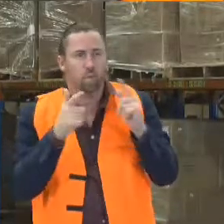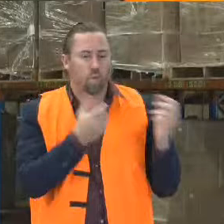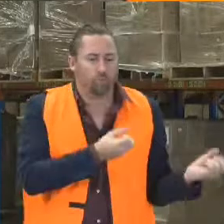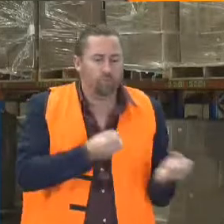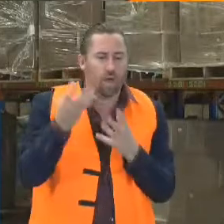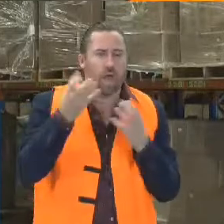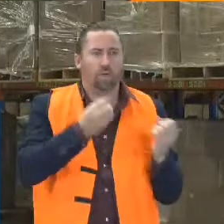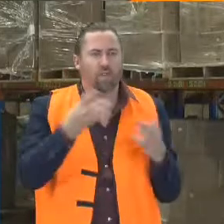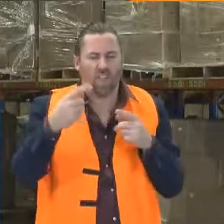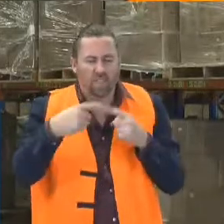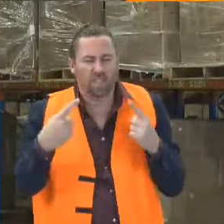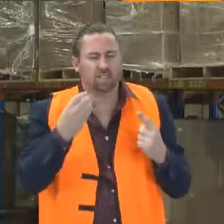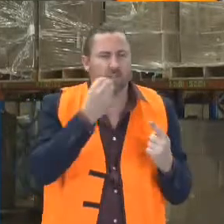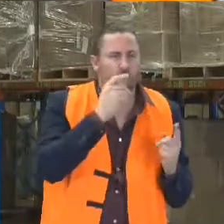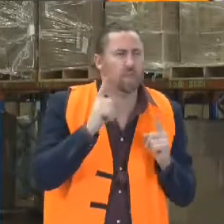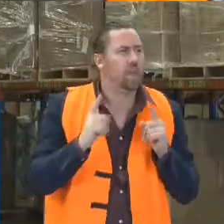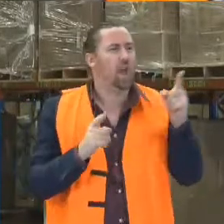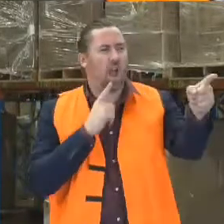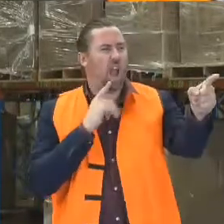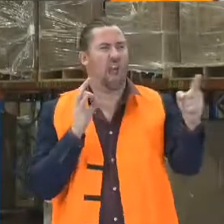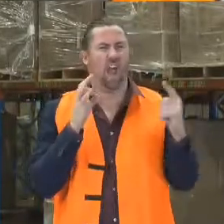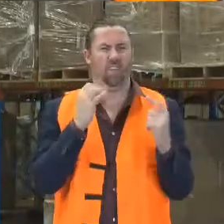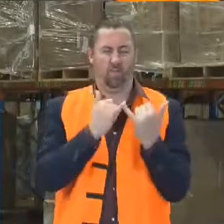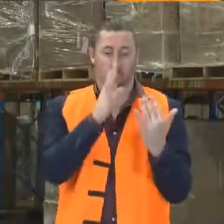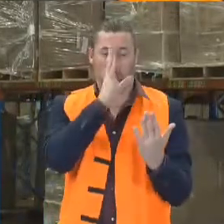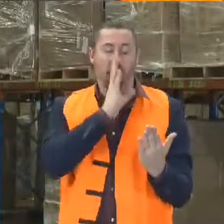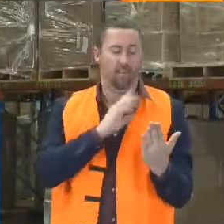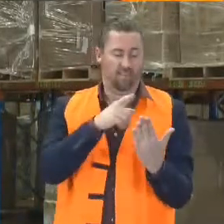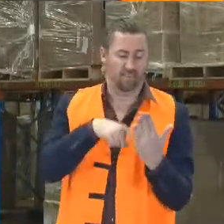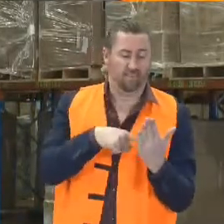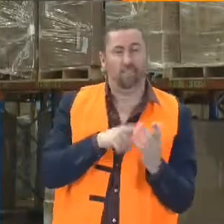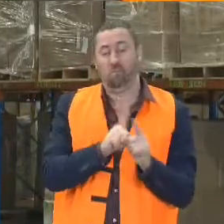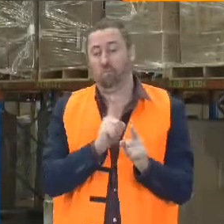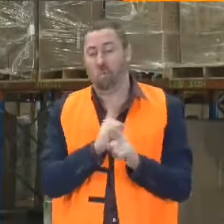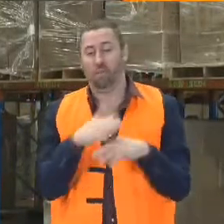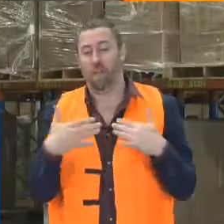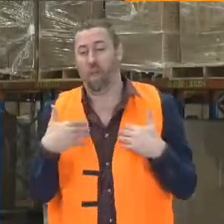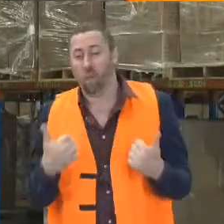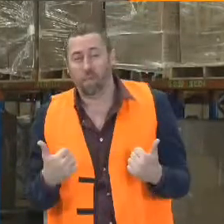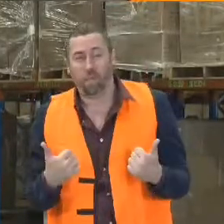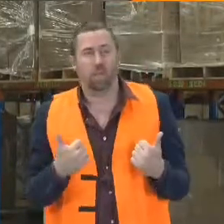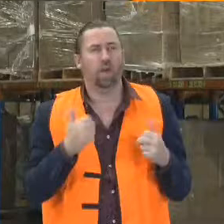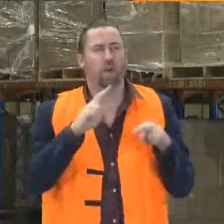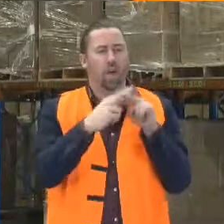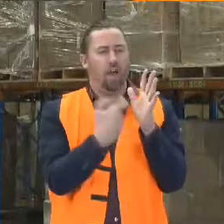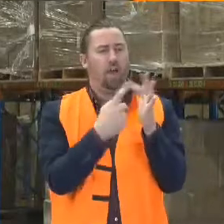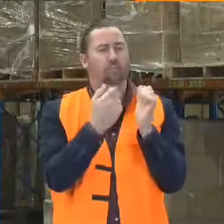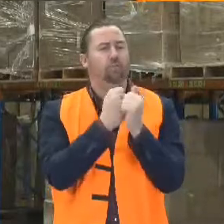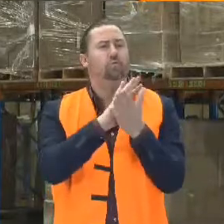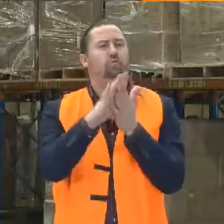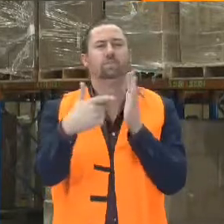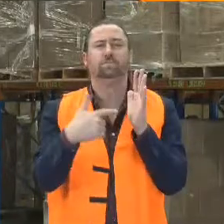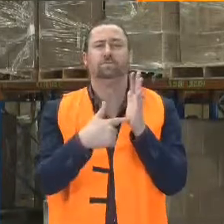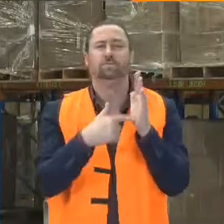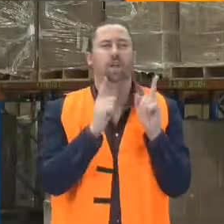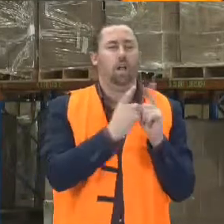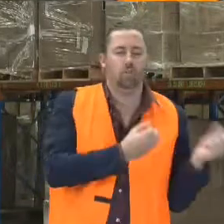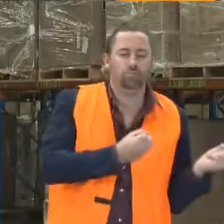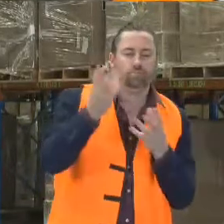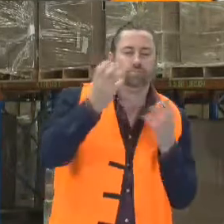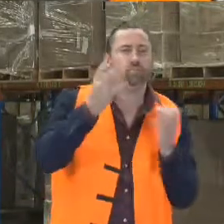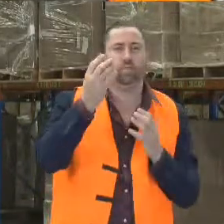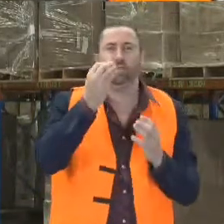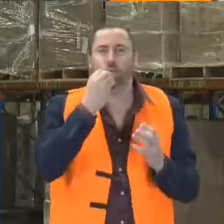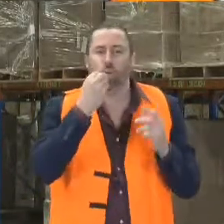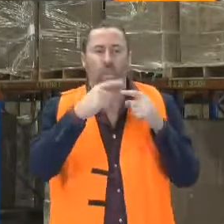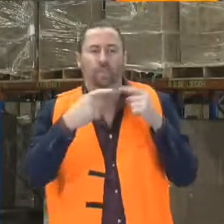movement of freight? And that It's sort of just a very generic letter. It talks about health, it talks about, freight. We have a national agreement about